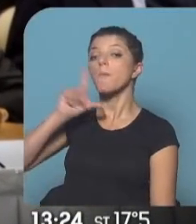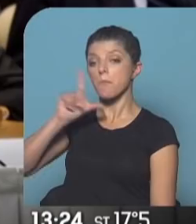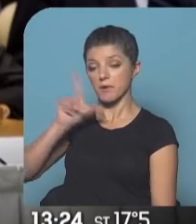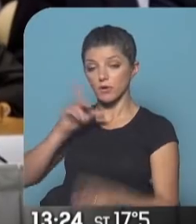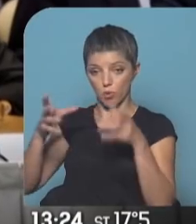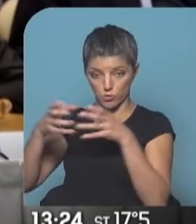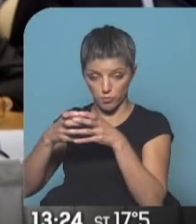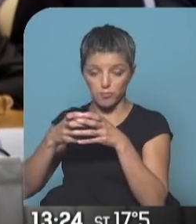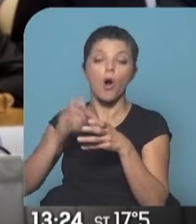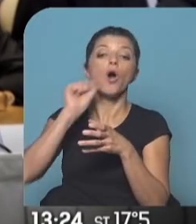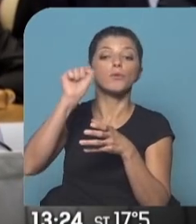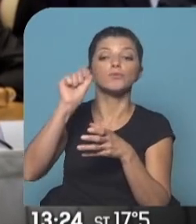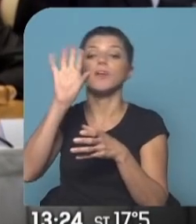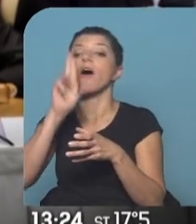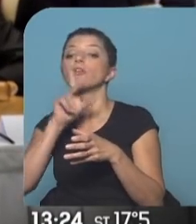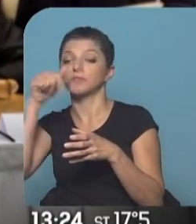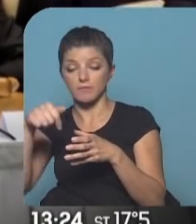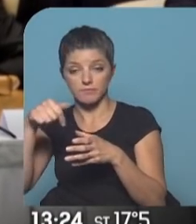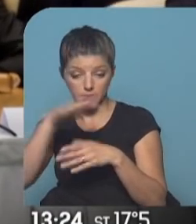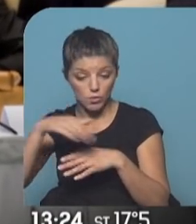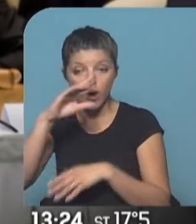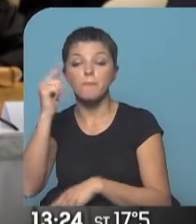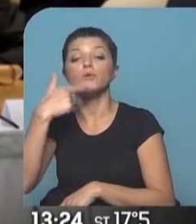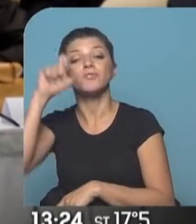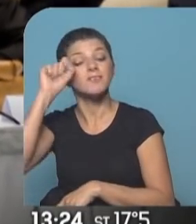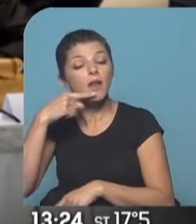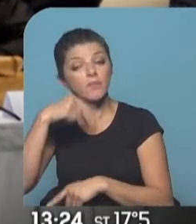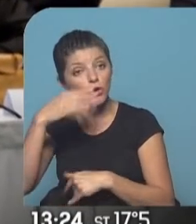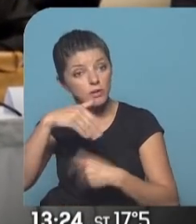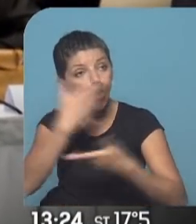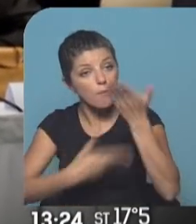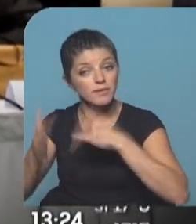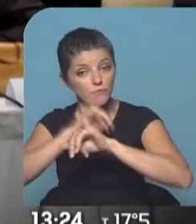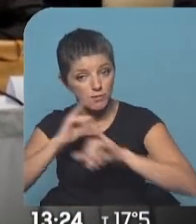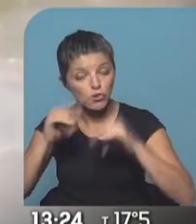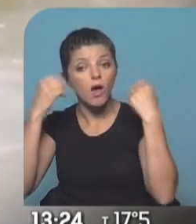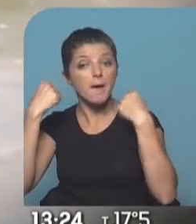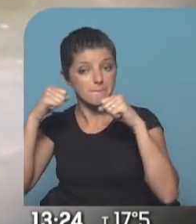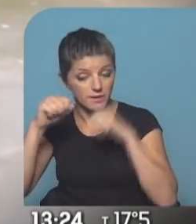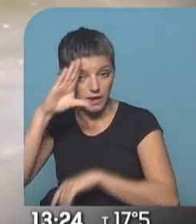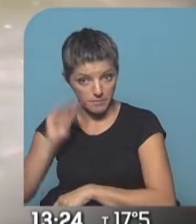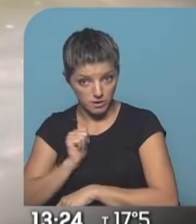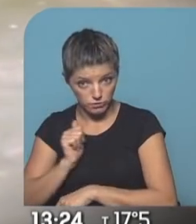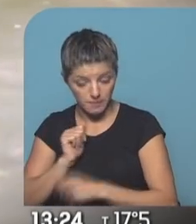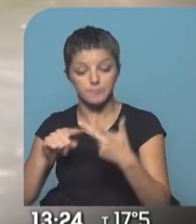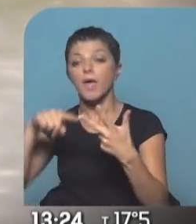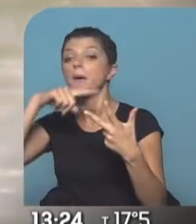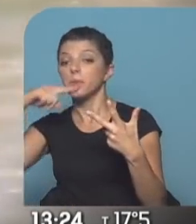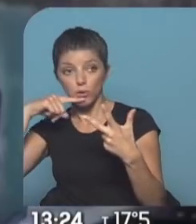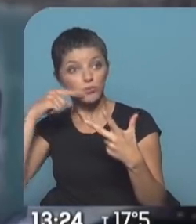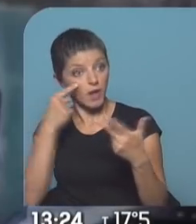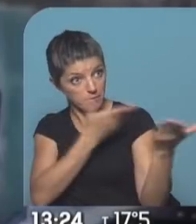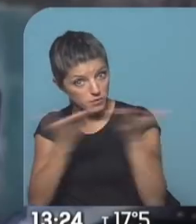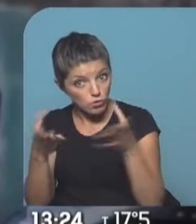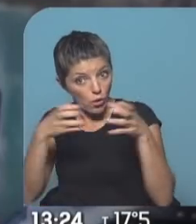Rusia-OTAN acordó en Bruselas mantenerse mutuamente informados de los próximos ejercicios militares, y Bielorrusia invitó a la OTAN